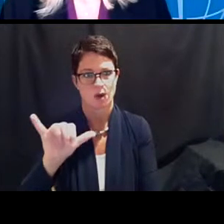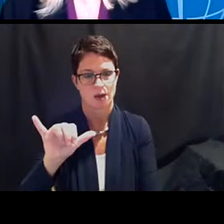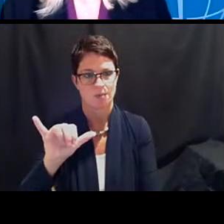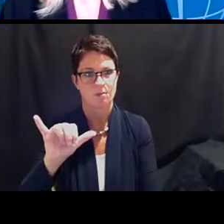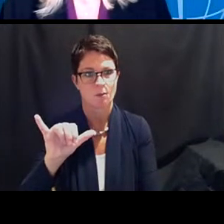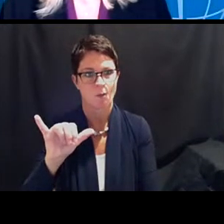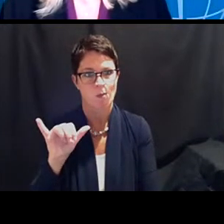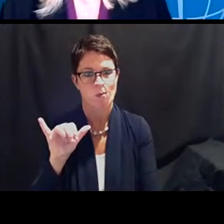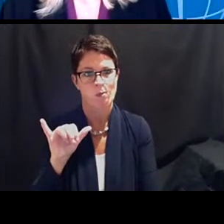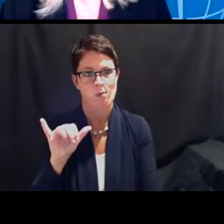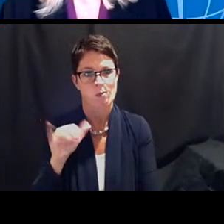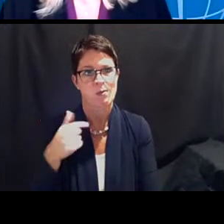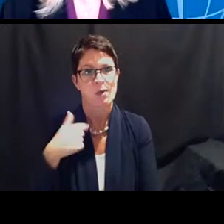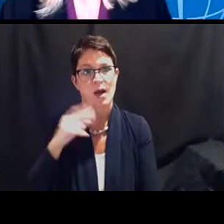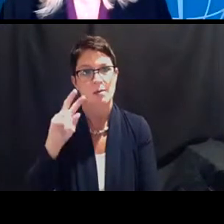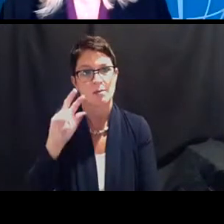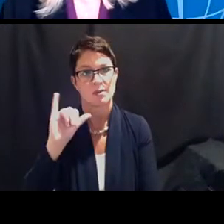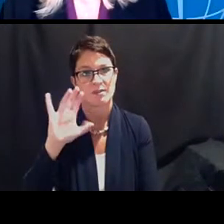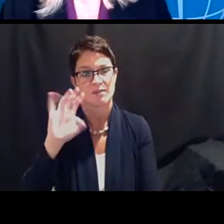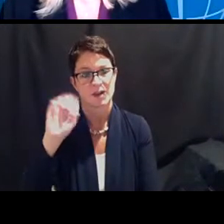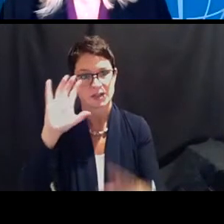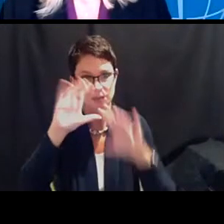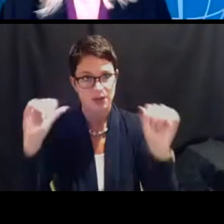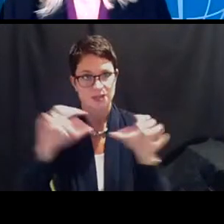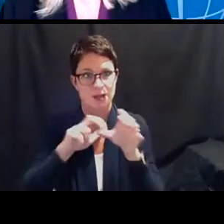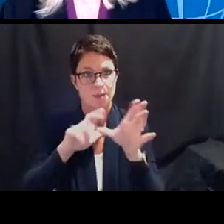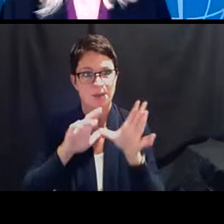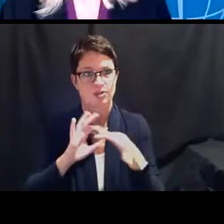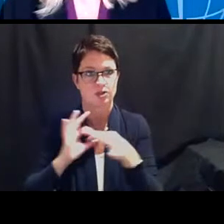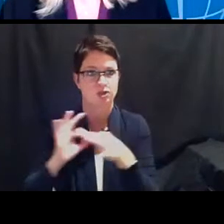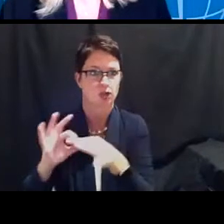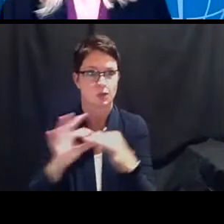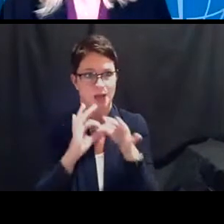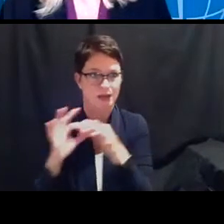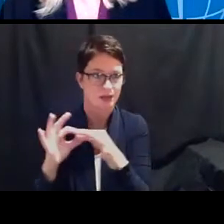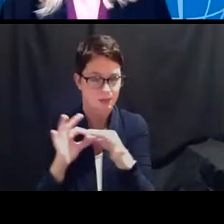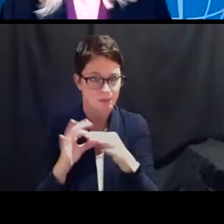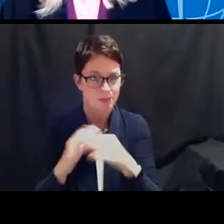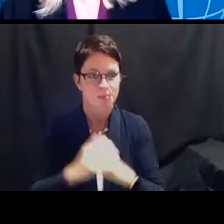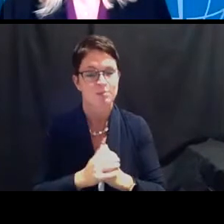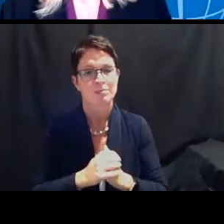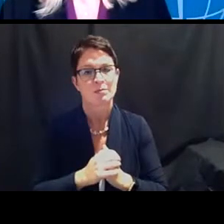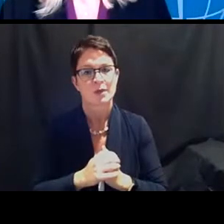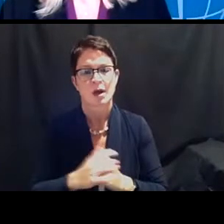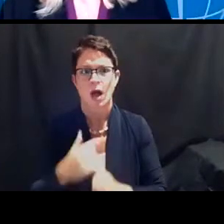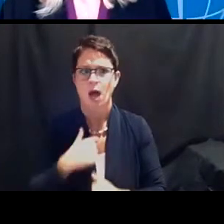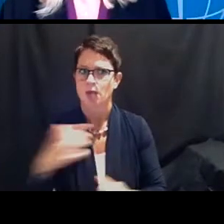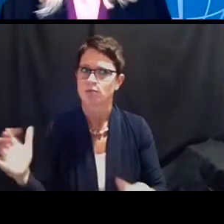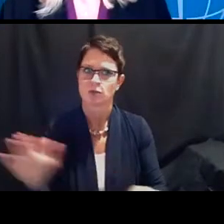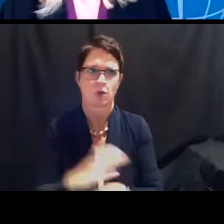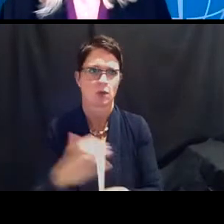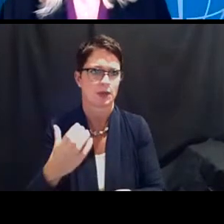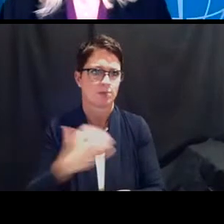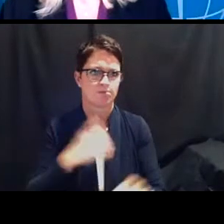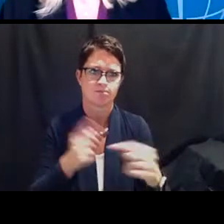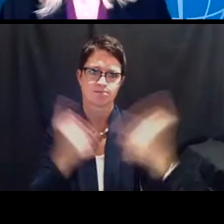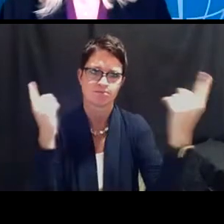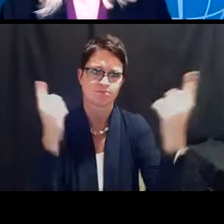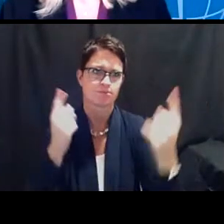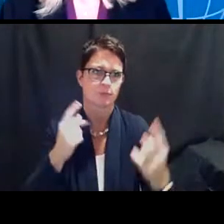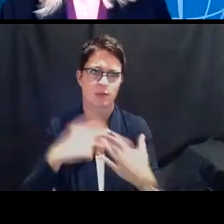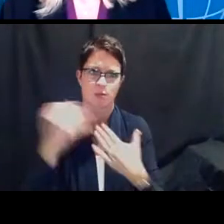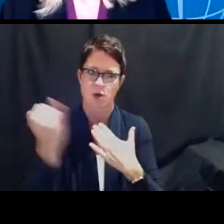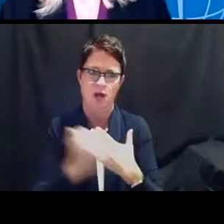Anthony. I'm the Vice President of Passengers United, and I'm totally opposed to this